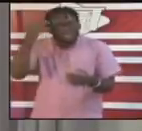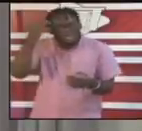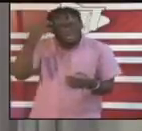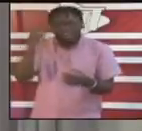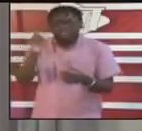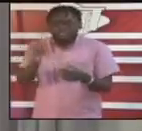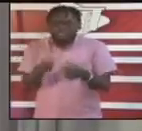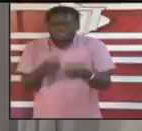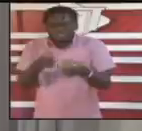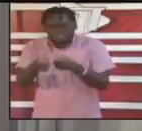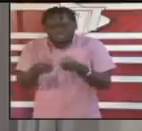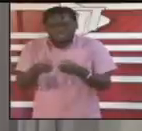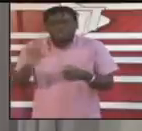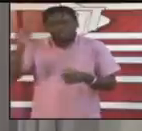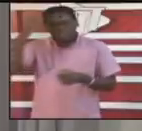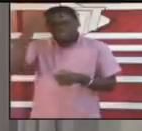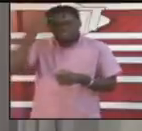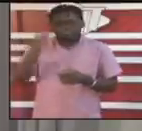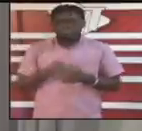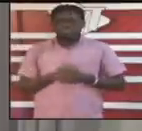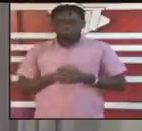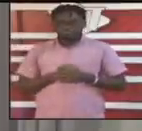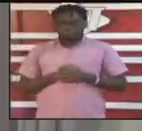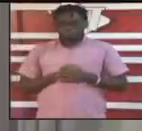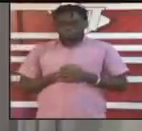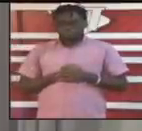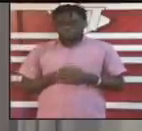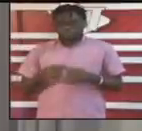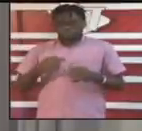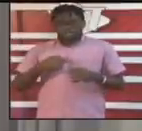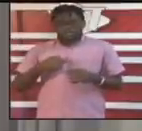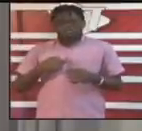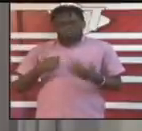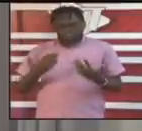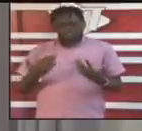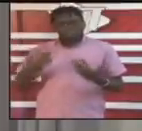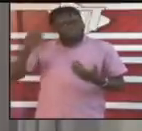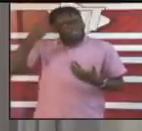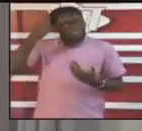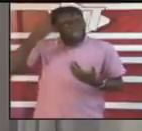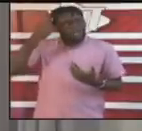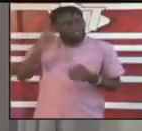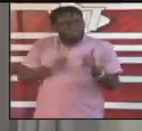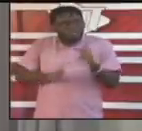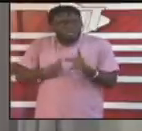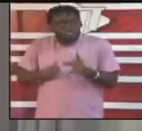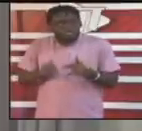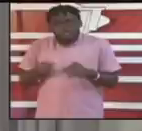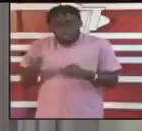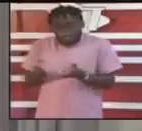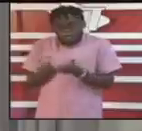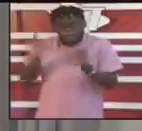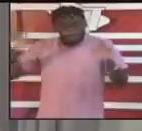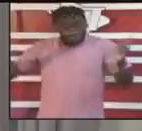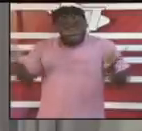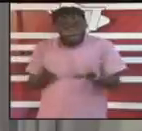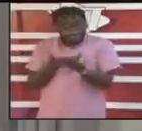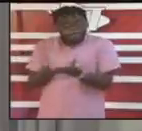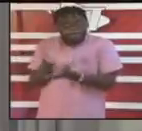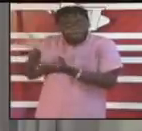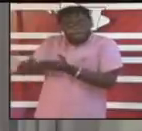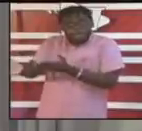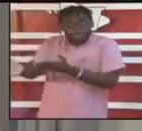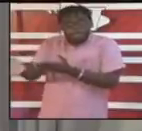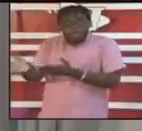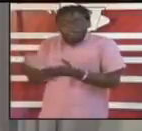could understand, especially the folks on the cruise ship. Look, these people did not ask to be there. All they were